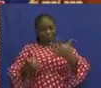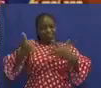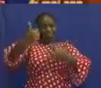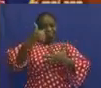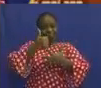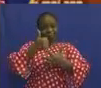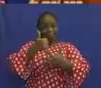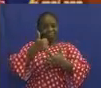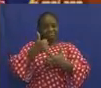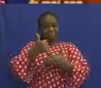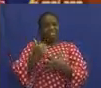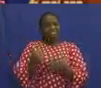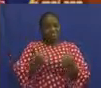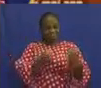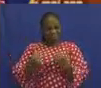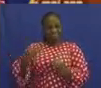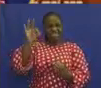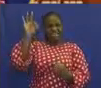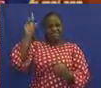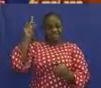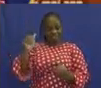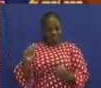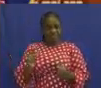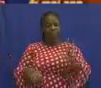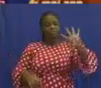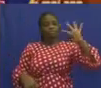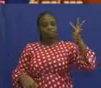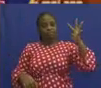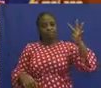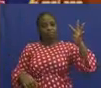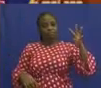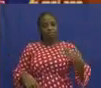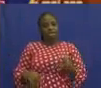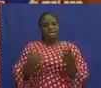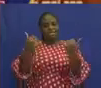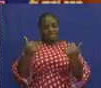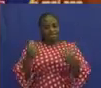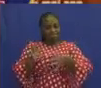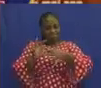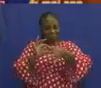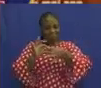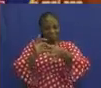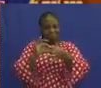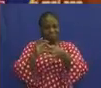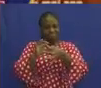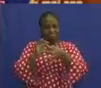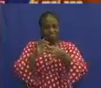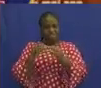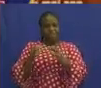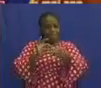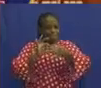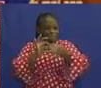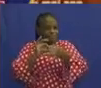strengthening the FDA. Four, forging bilateral and multilateral partnerships